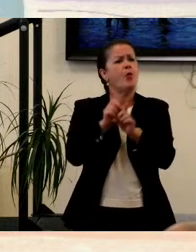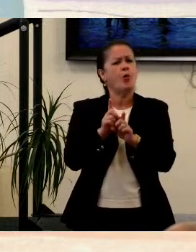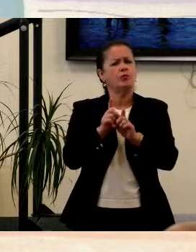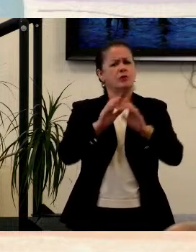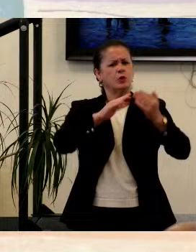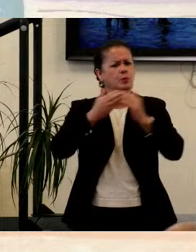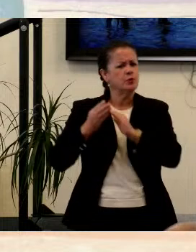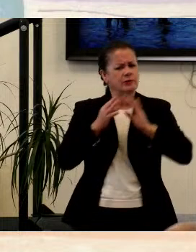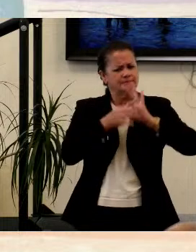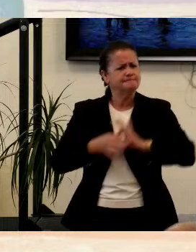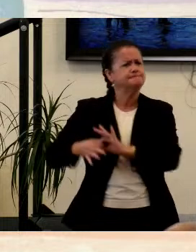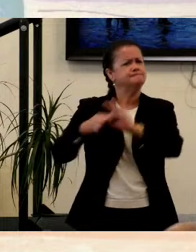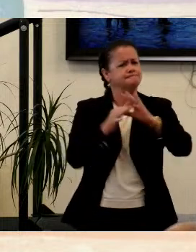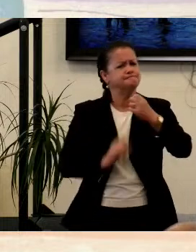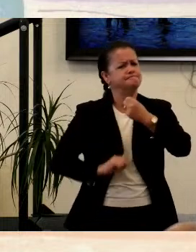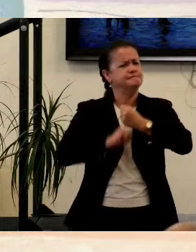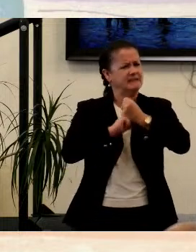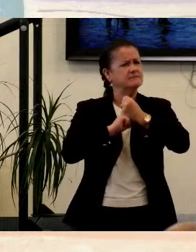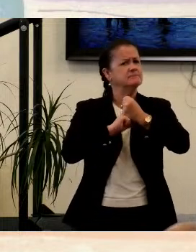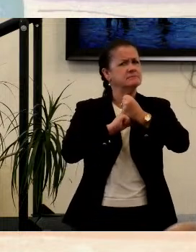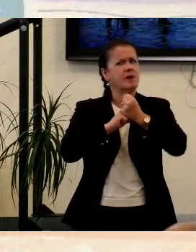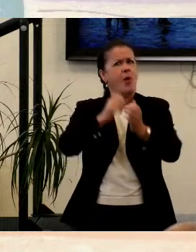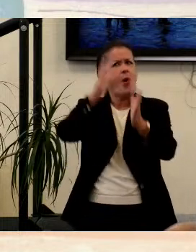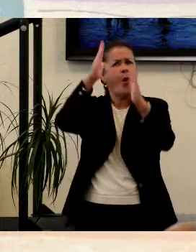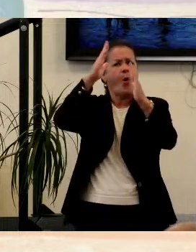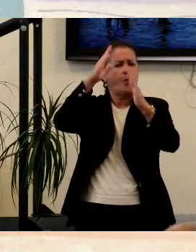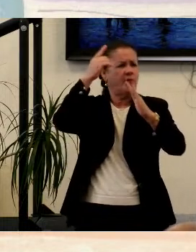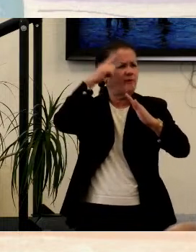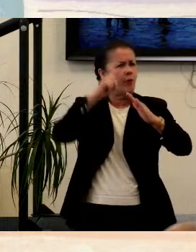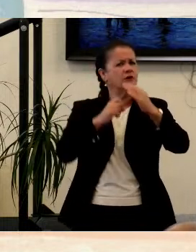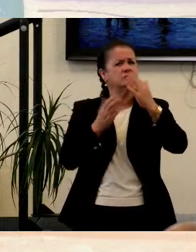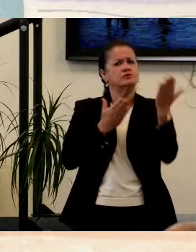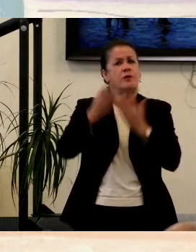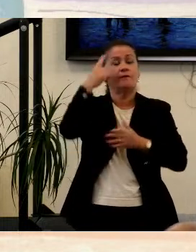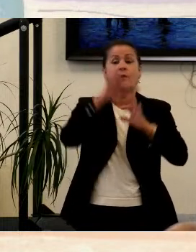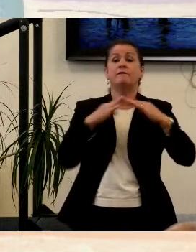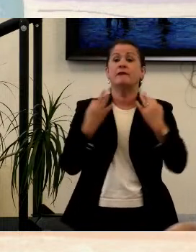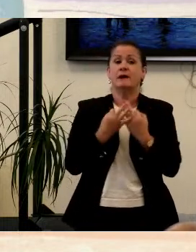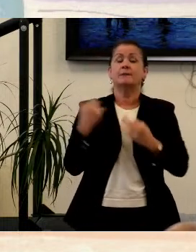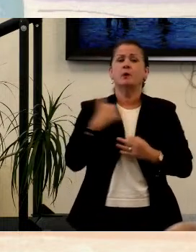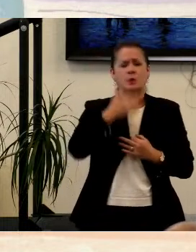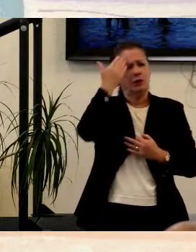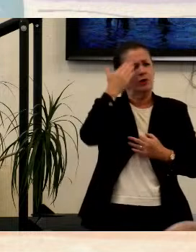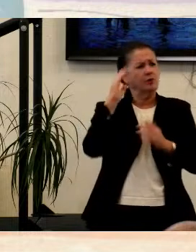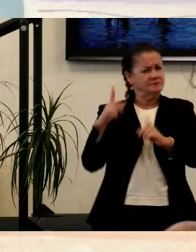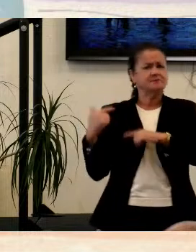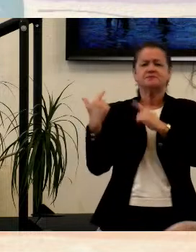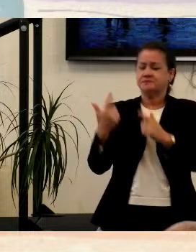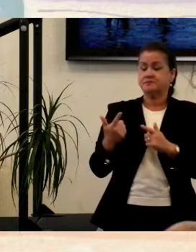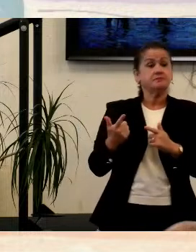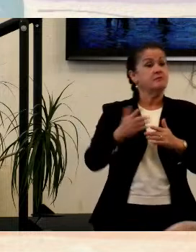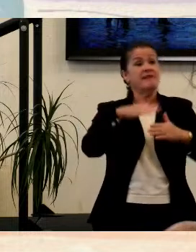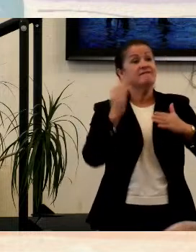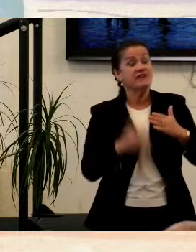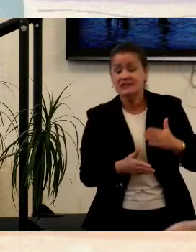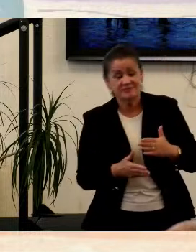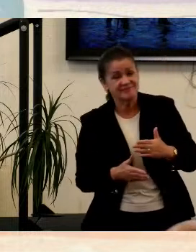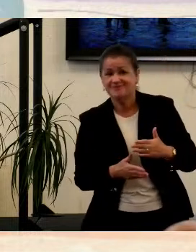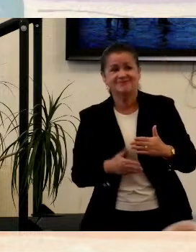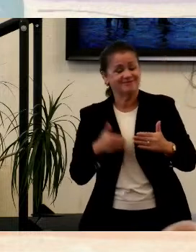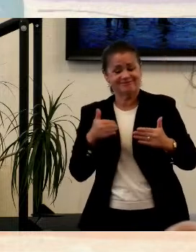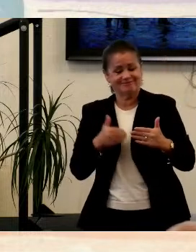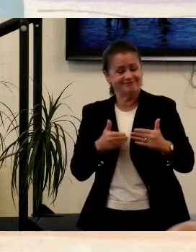with wraparound services for families. We've known all along that we would not get to the finish line with a lot of